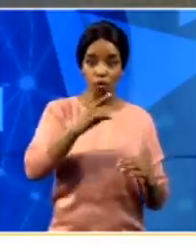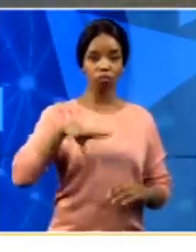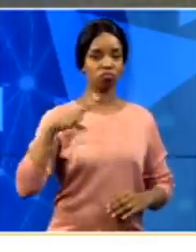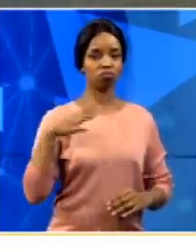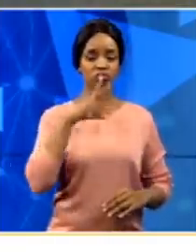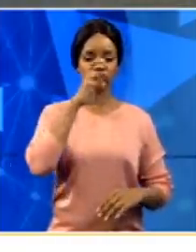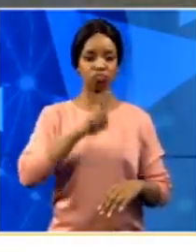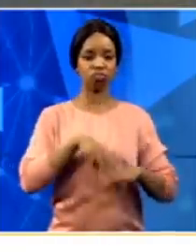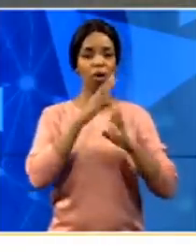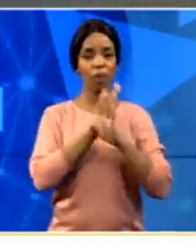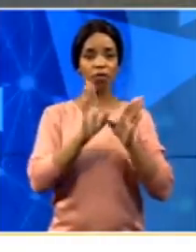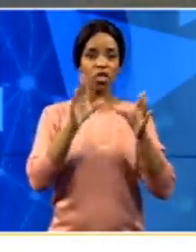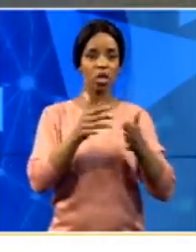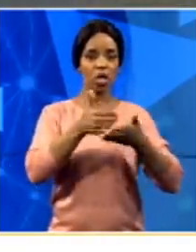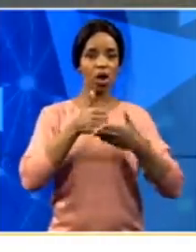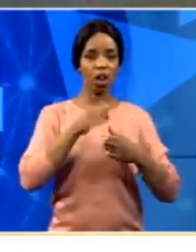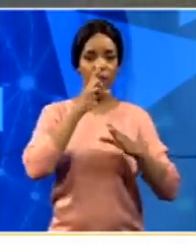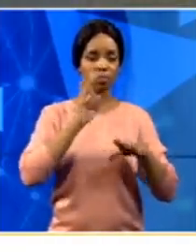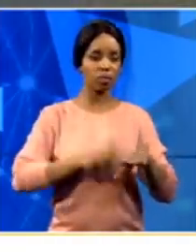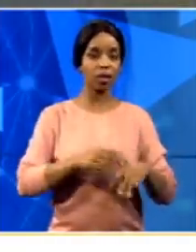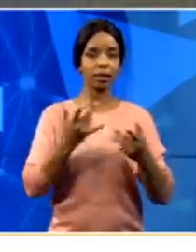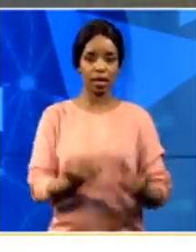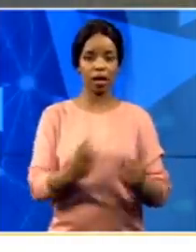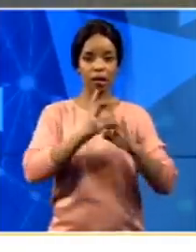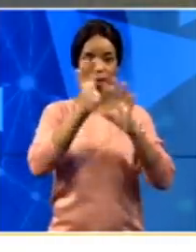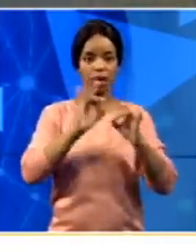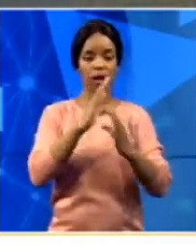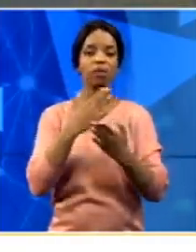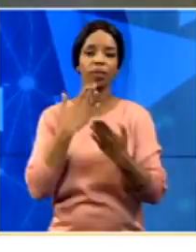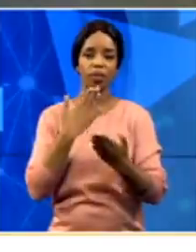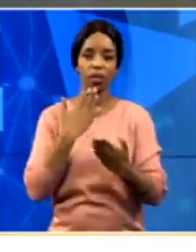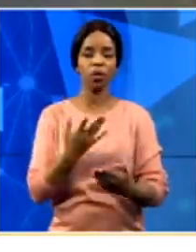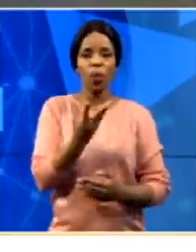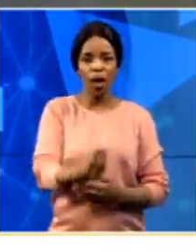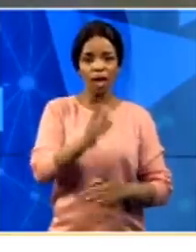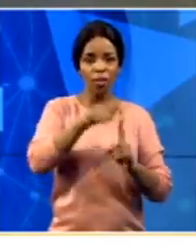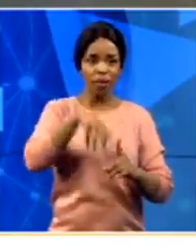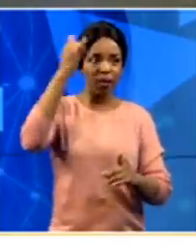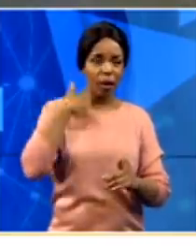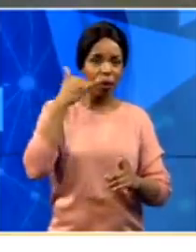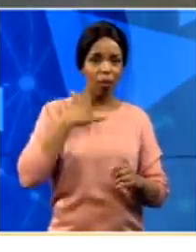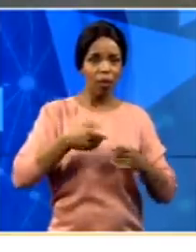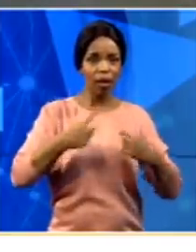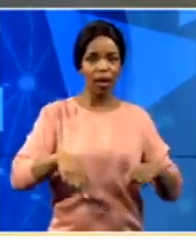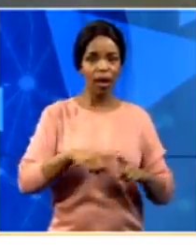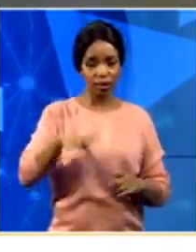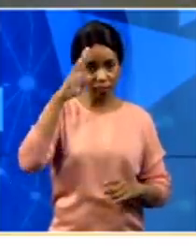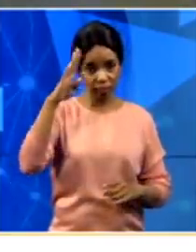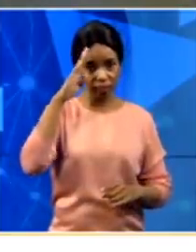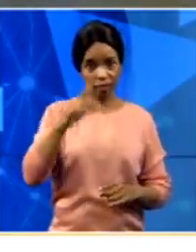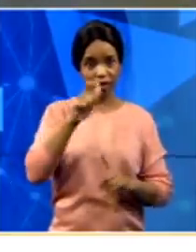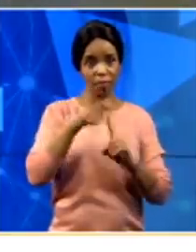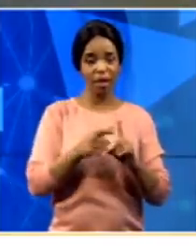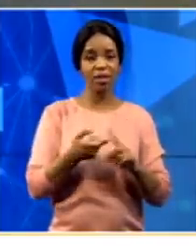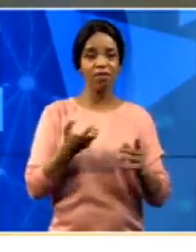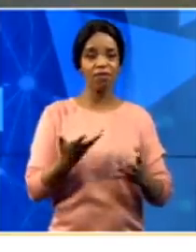private sector, but clarity given there, so thank you. We've got a caller on the line who's been struggling as well. Renee, a very, very good morning to you. Renee calling from